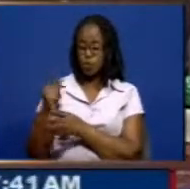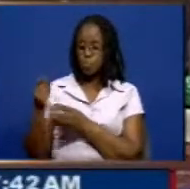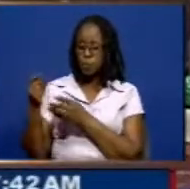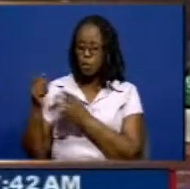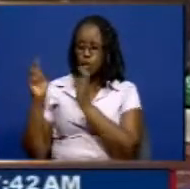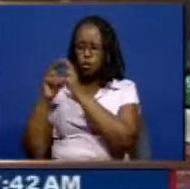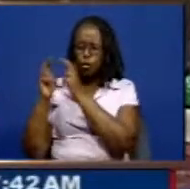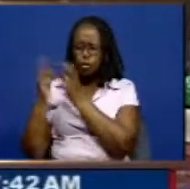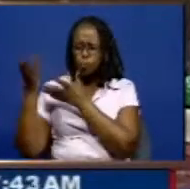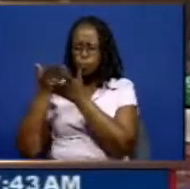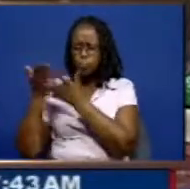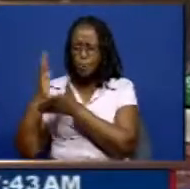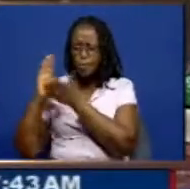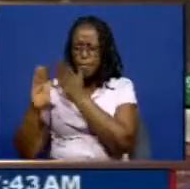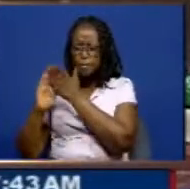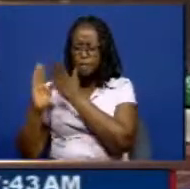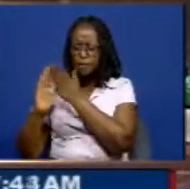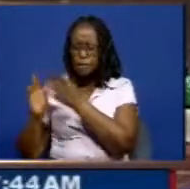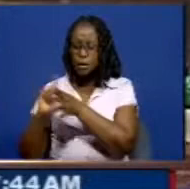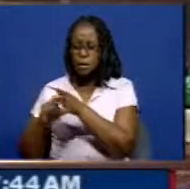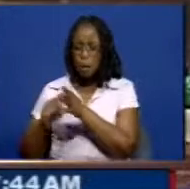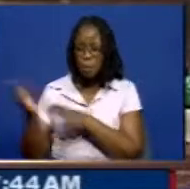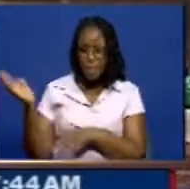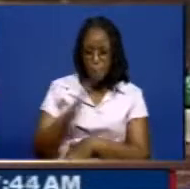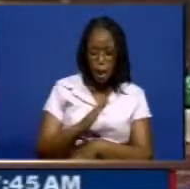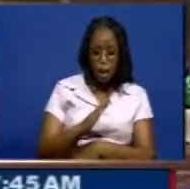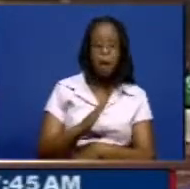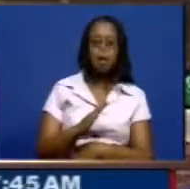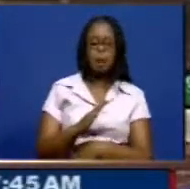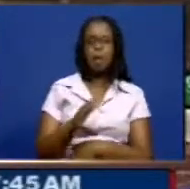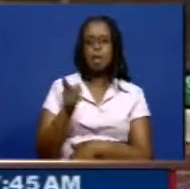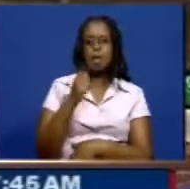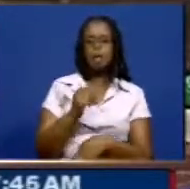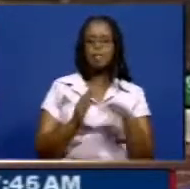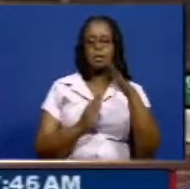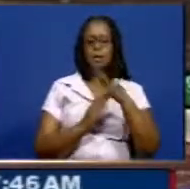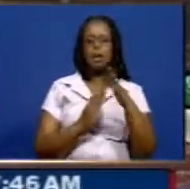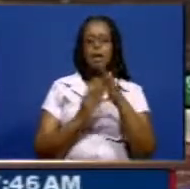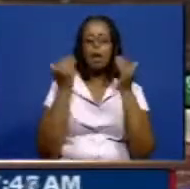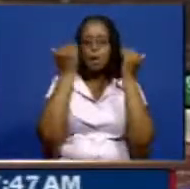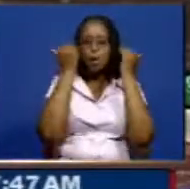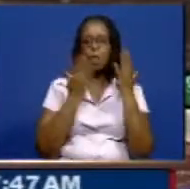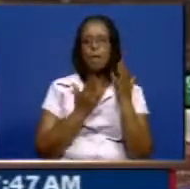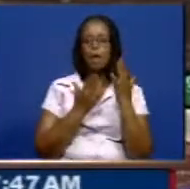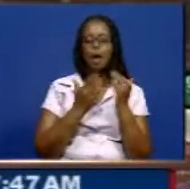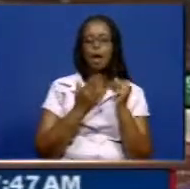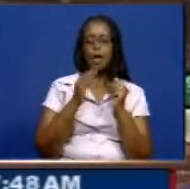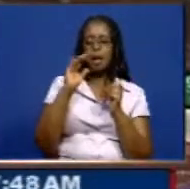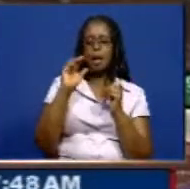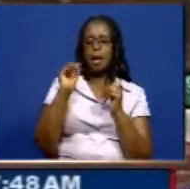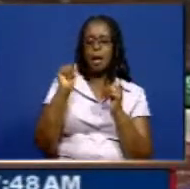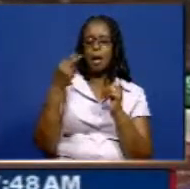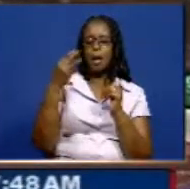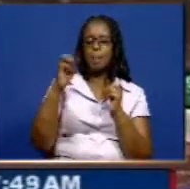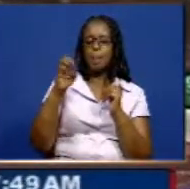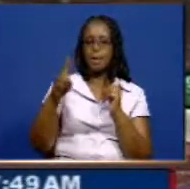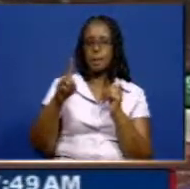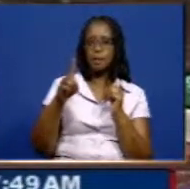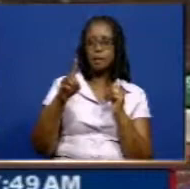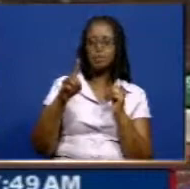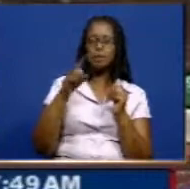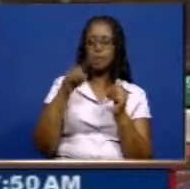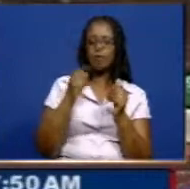the request by Senior Counsel Ahmed Nasir, and then your response. Then we'll give directions on the way